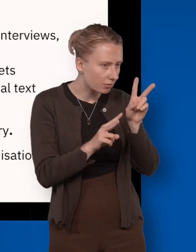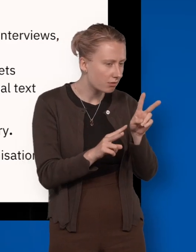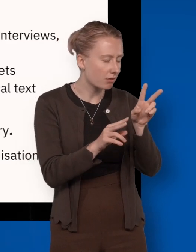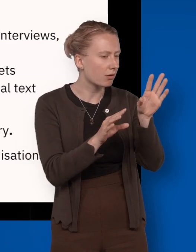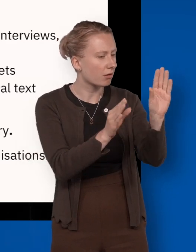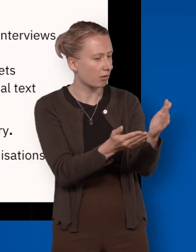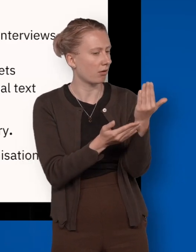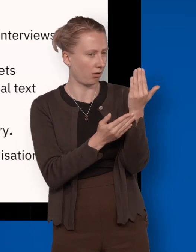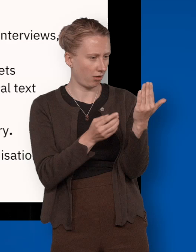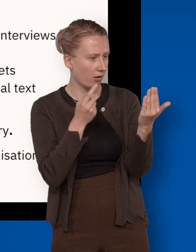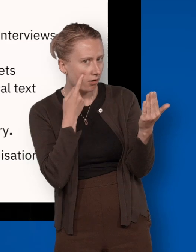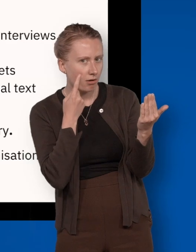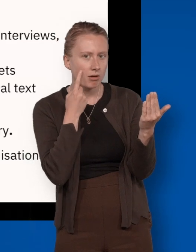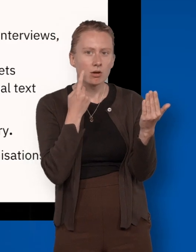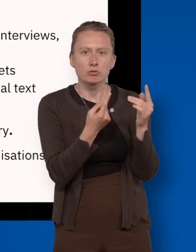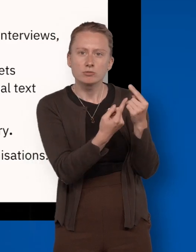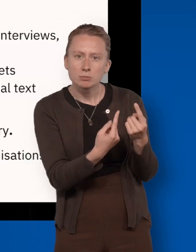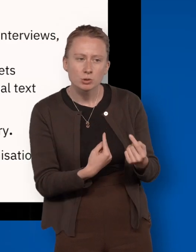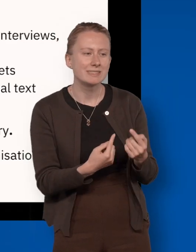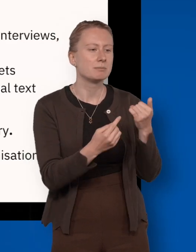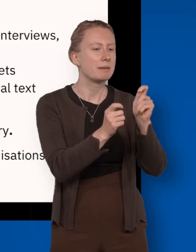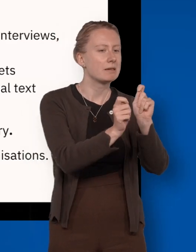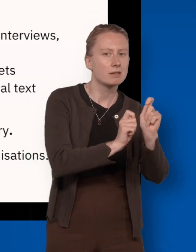maybe adjust some things that were misclassified.